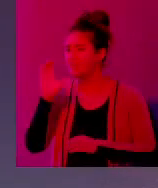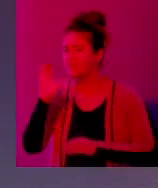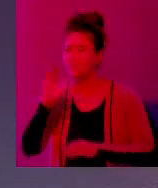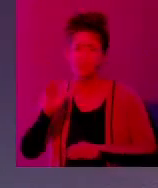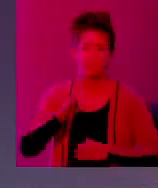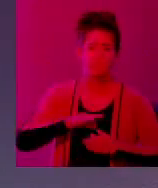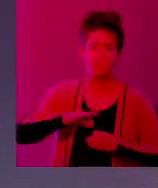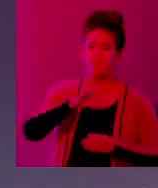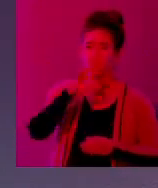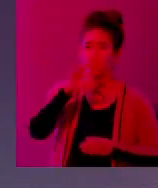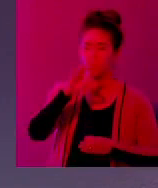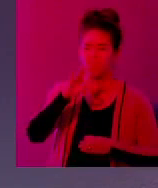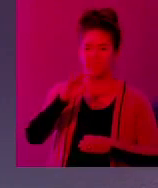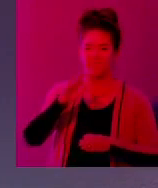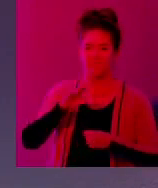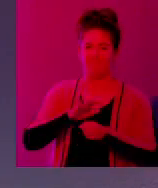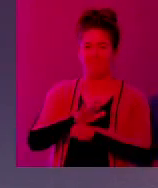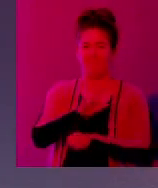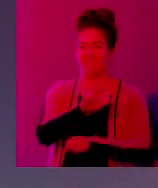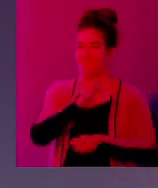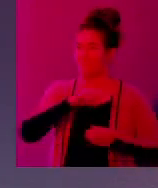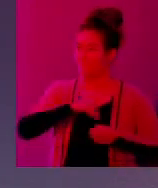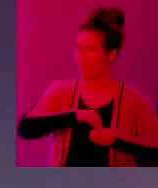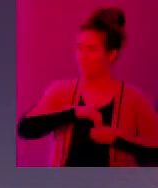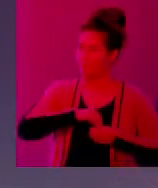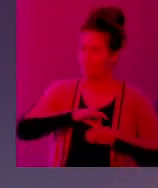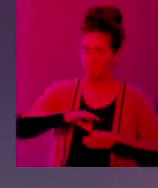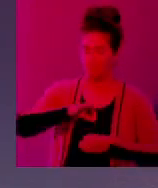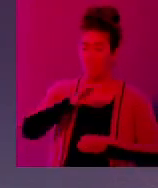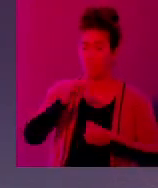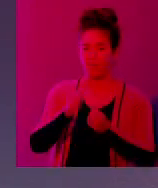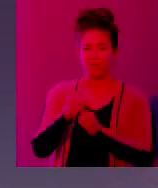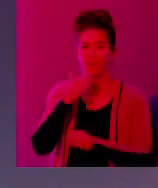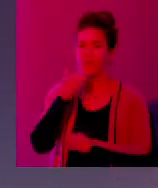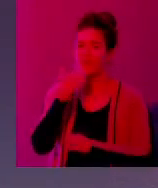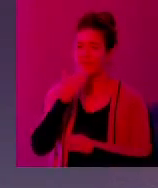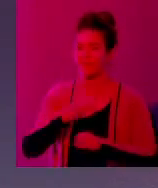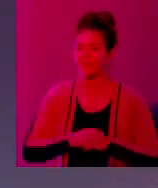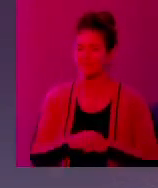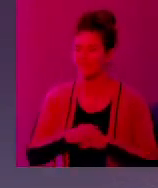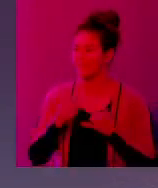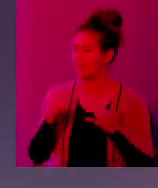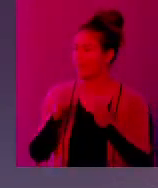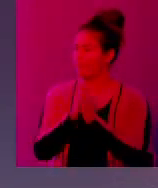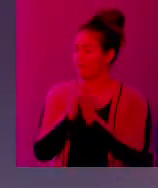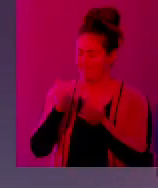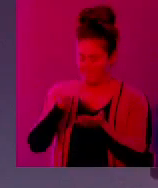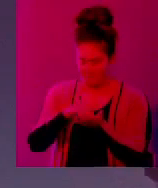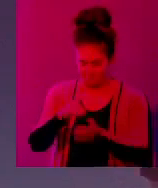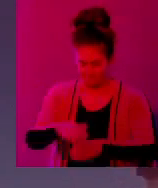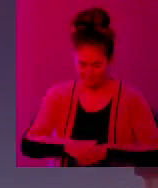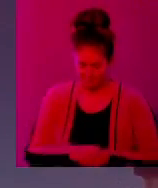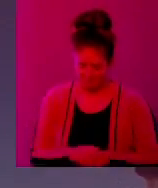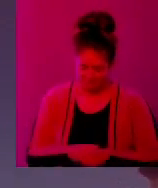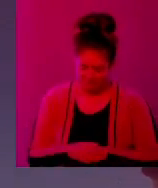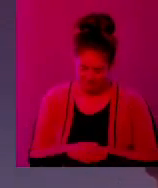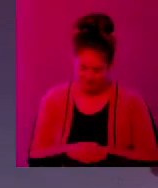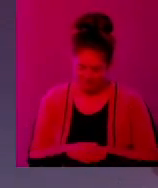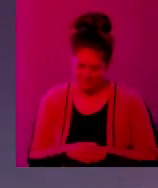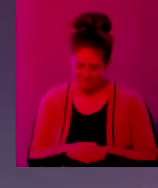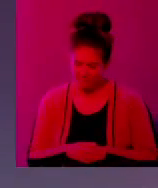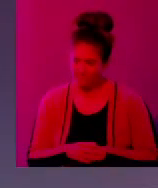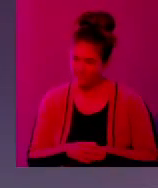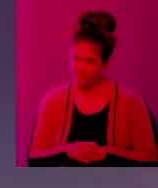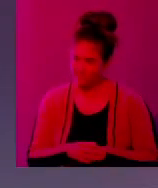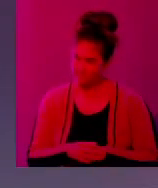soul with goodness. Amen. Let's go ahead and pray. Father, thank you that we can raise our voices now to you. You are